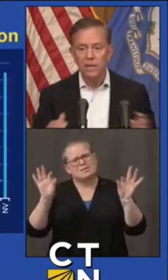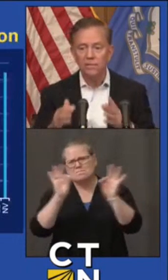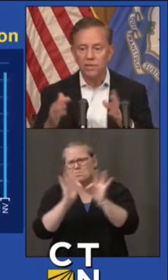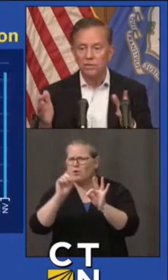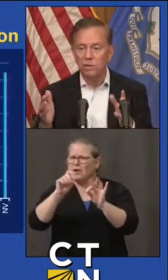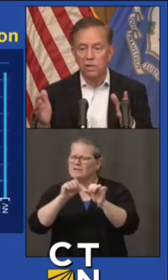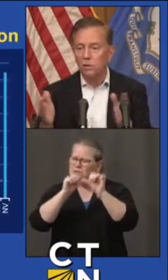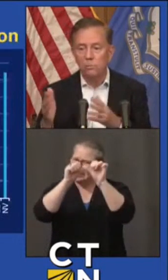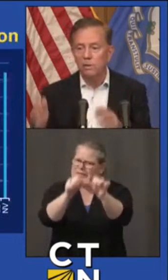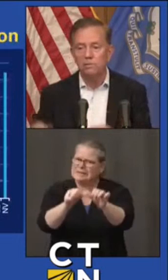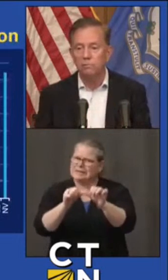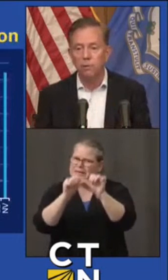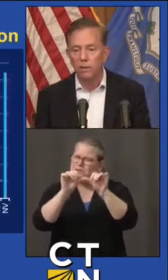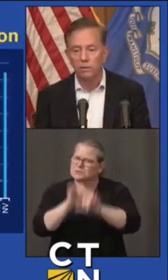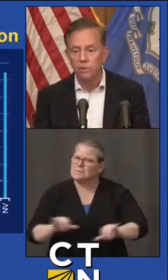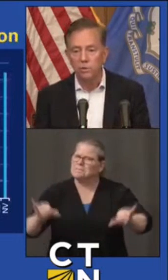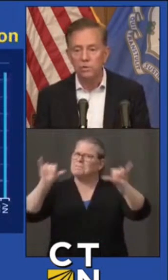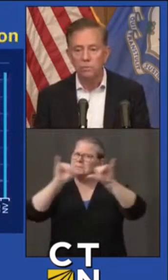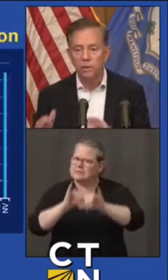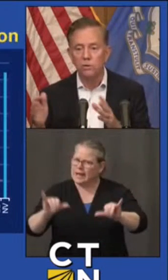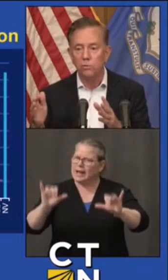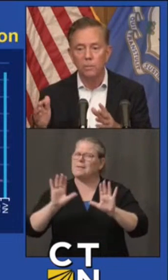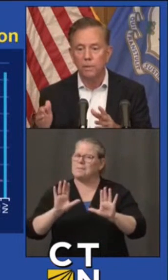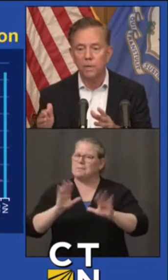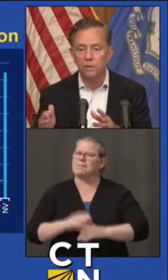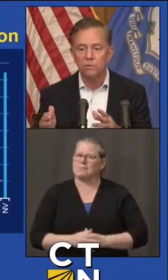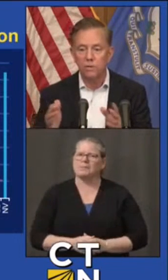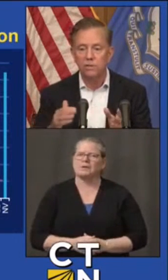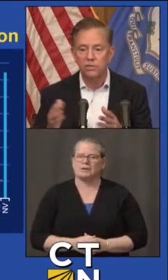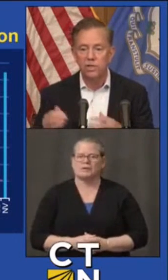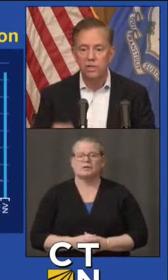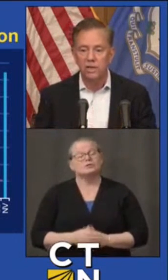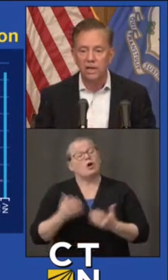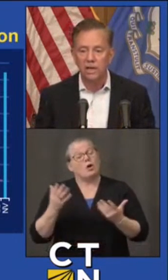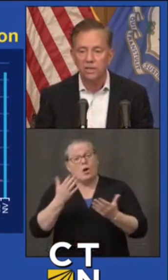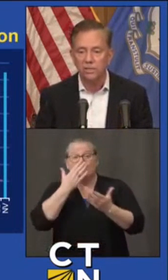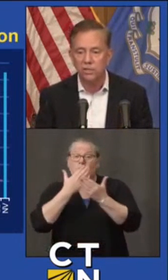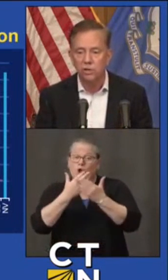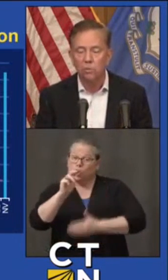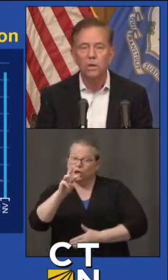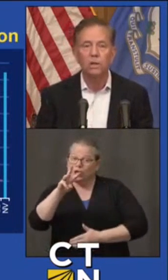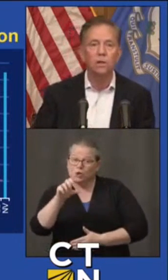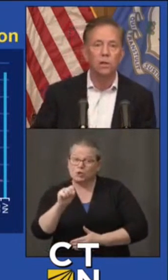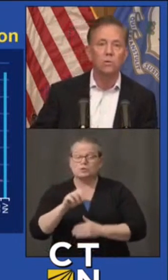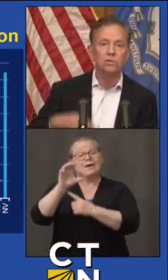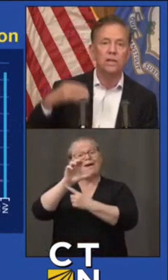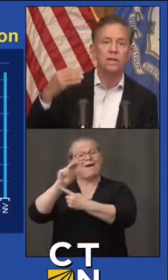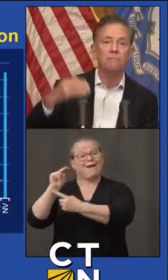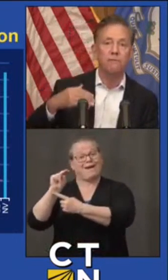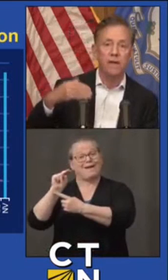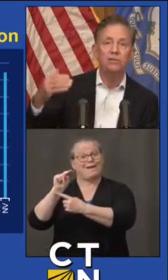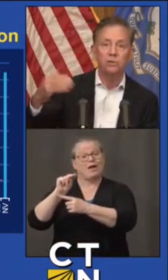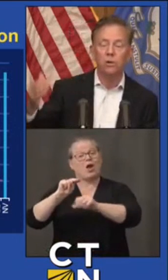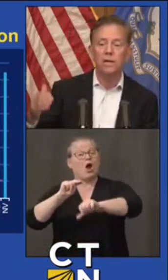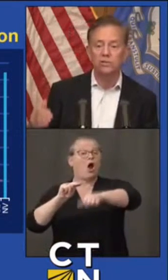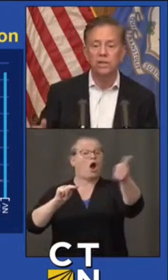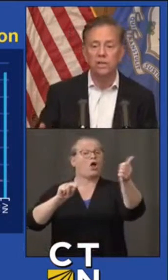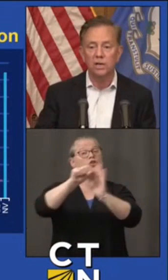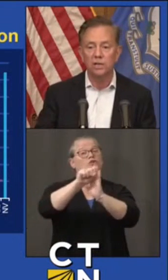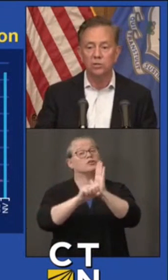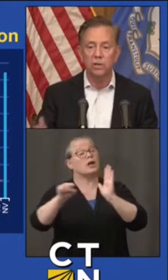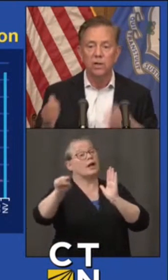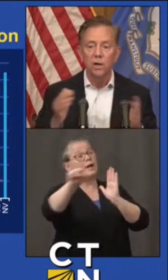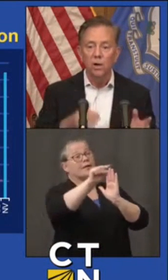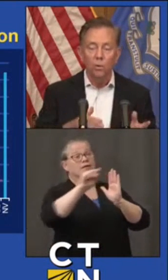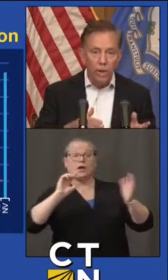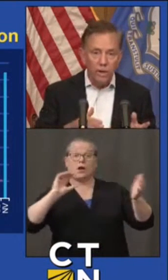let me give you just a little bit of relative news. Compared to our peers, you can see that Connecticut is still one of the lowest infection rates in the